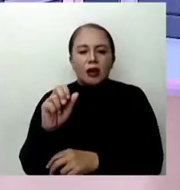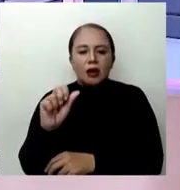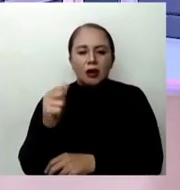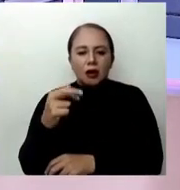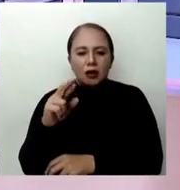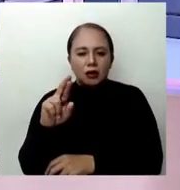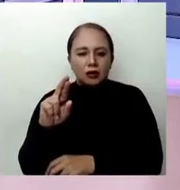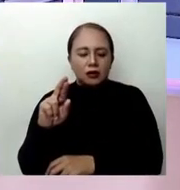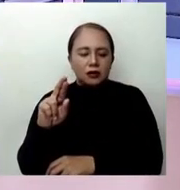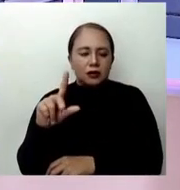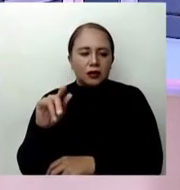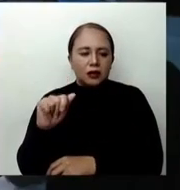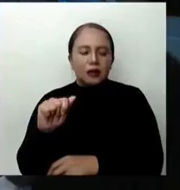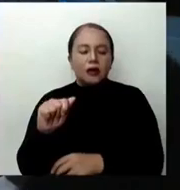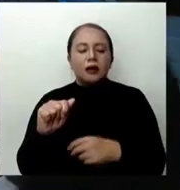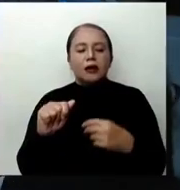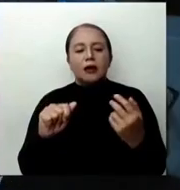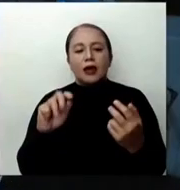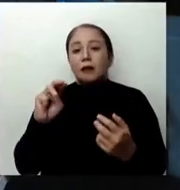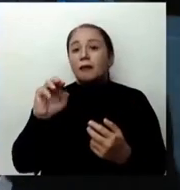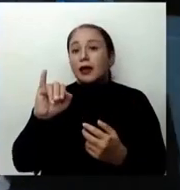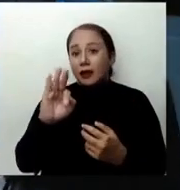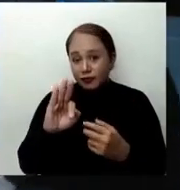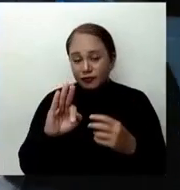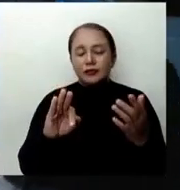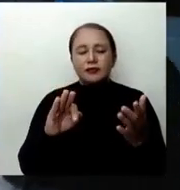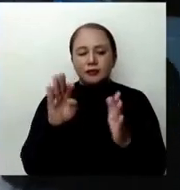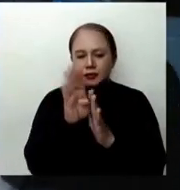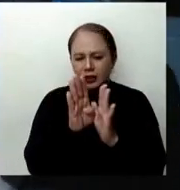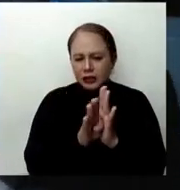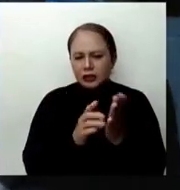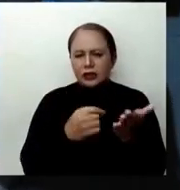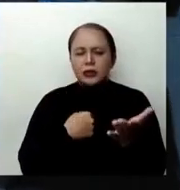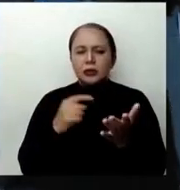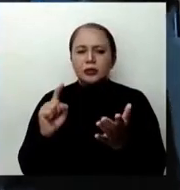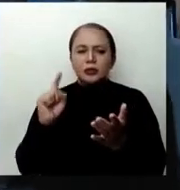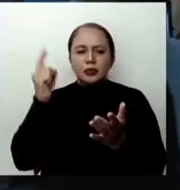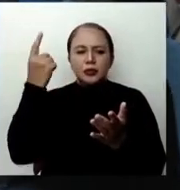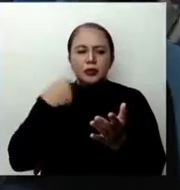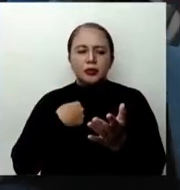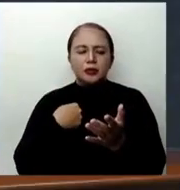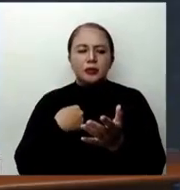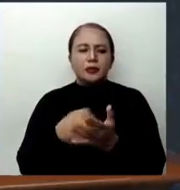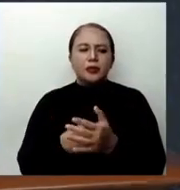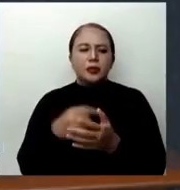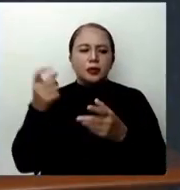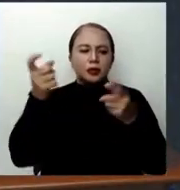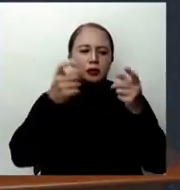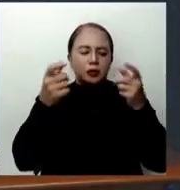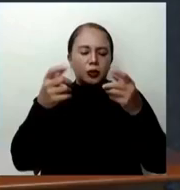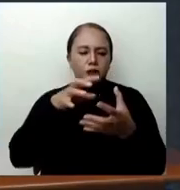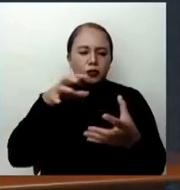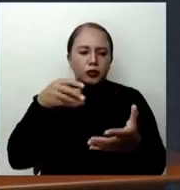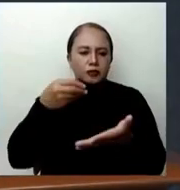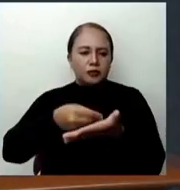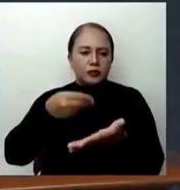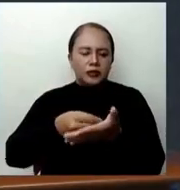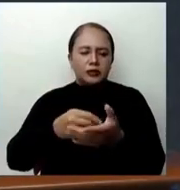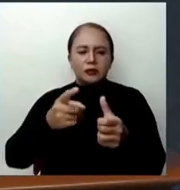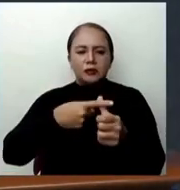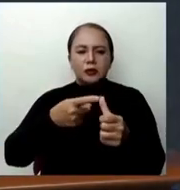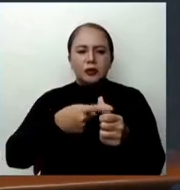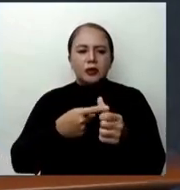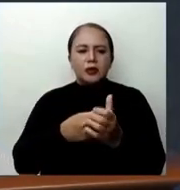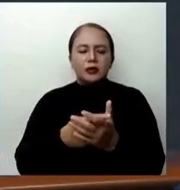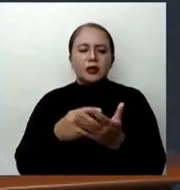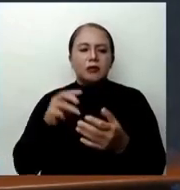Bill. The MIF bill seeks to create the country's first sovereign wealth fund and is one of the priority measures of the